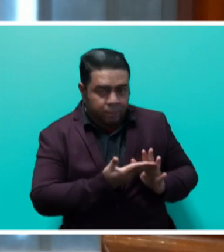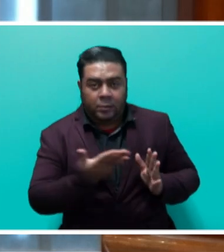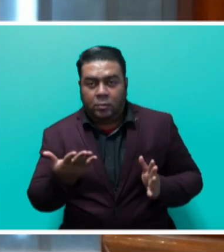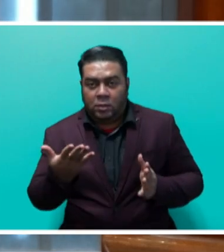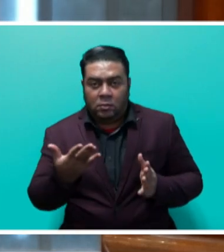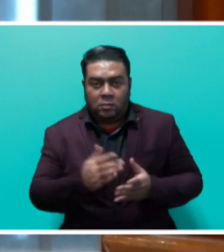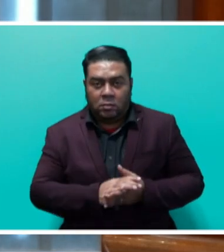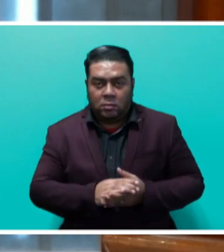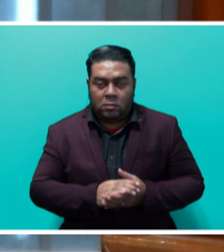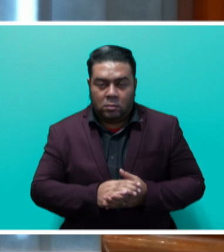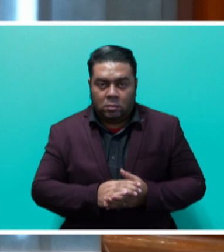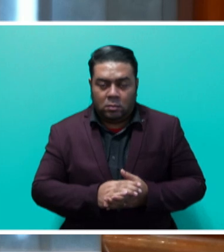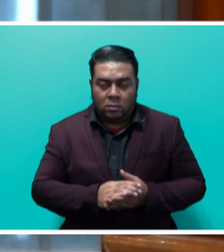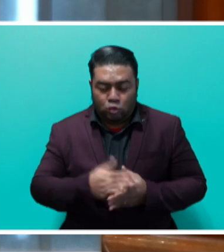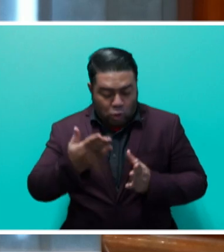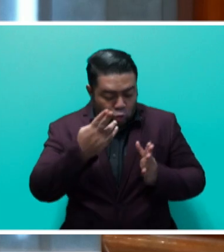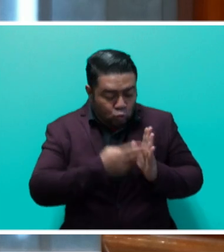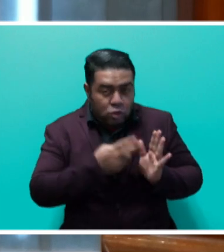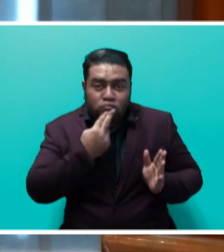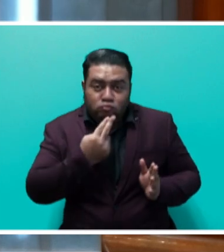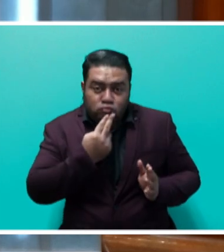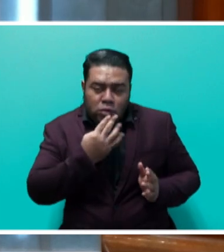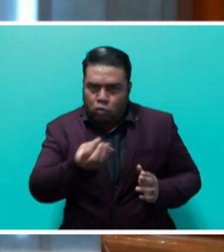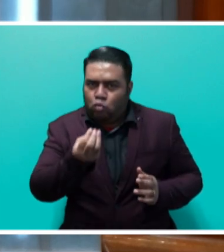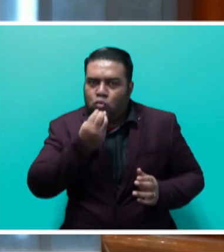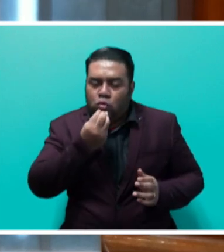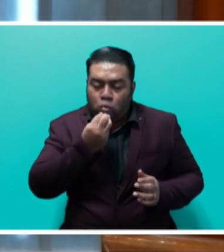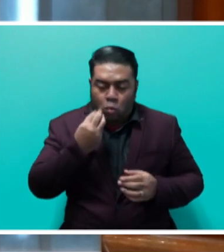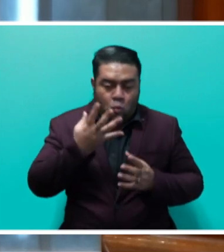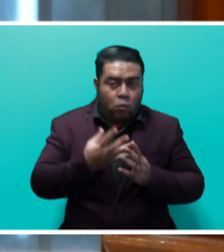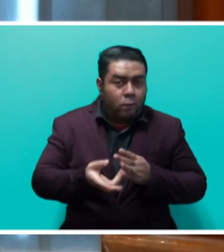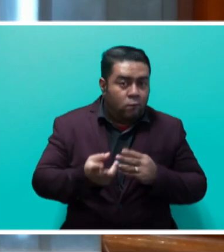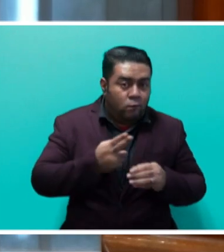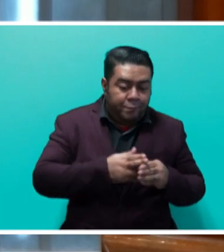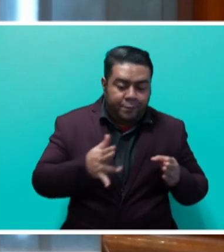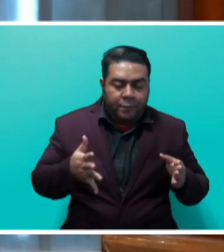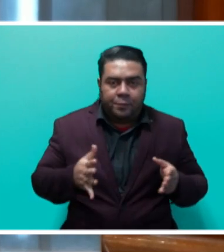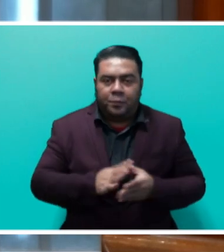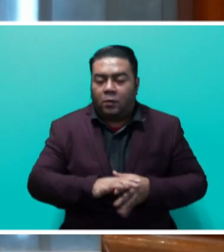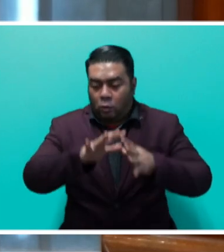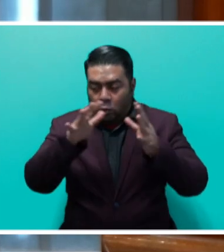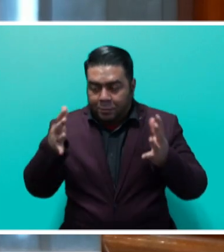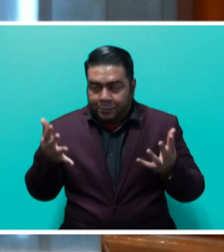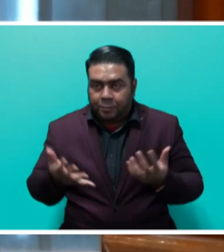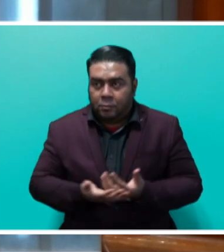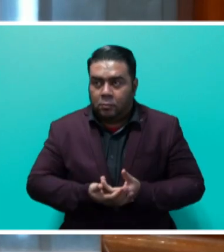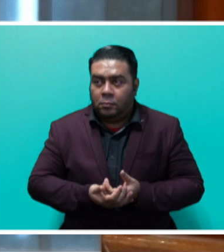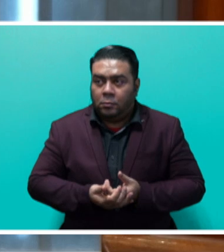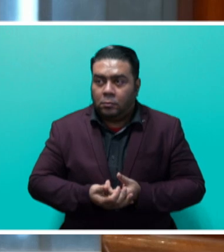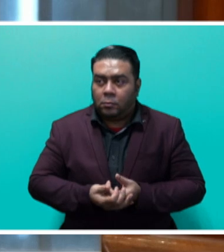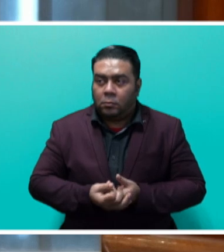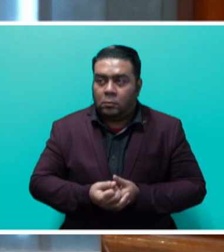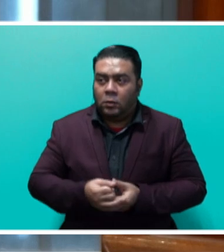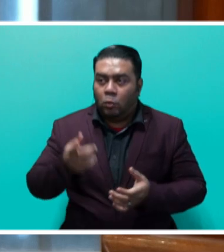Turning to the nutraceutical and traditional medicine industry, with the rapid growth of globalization, we need